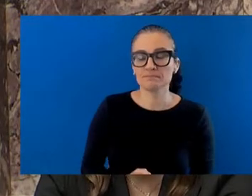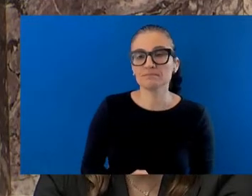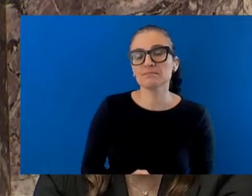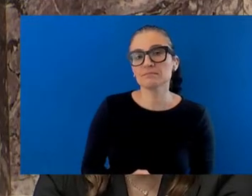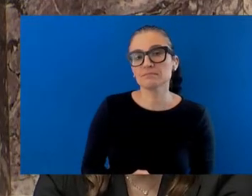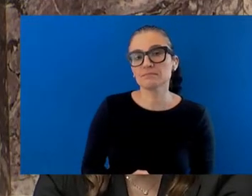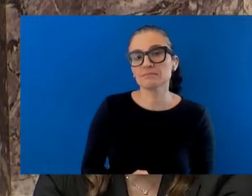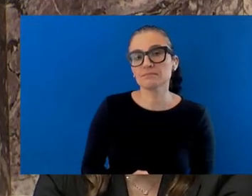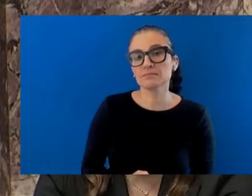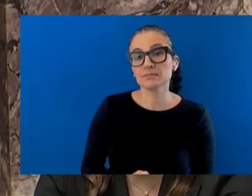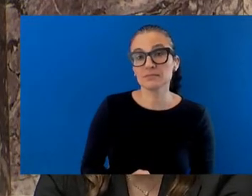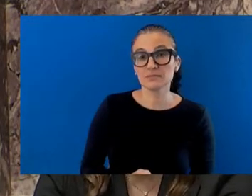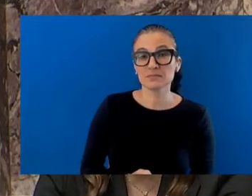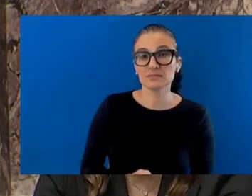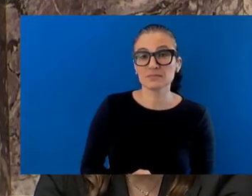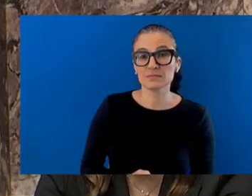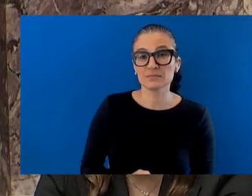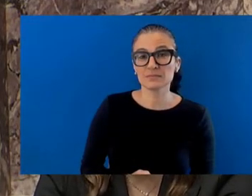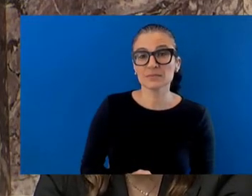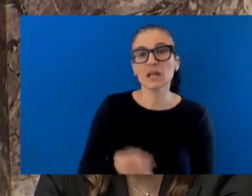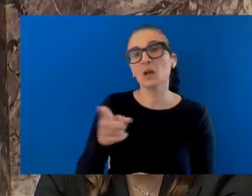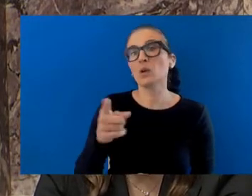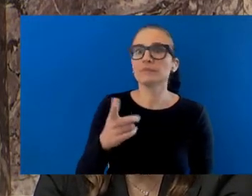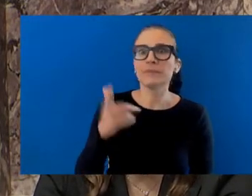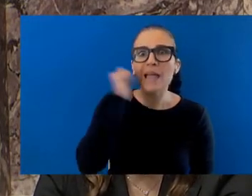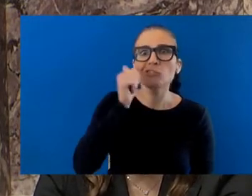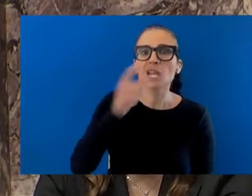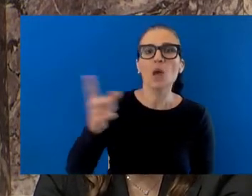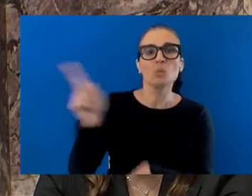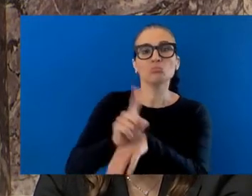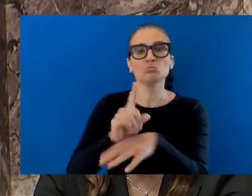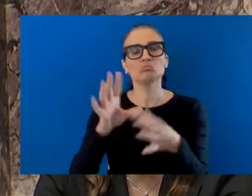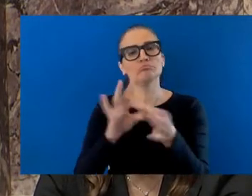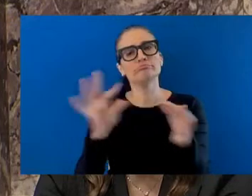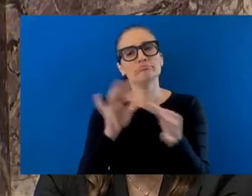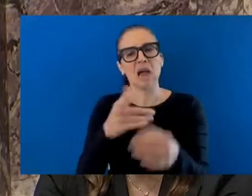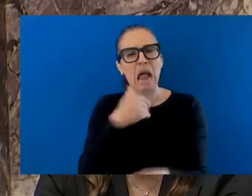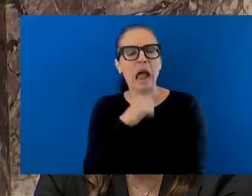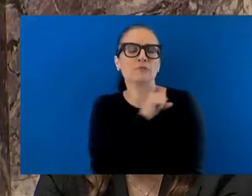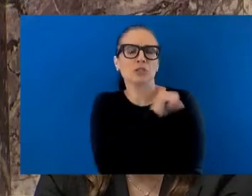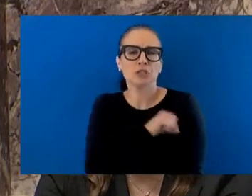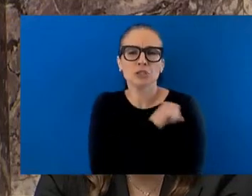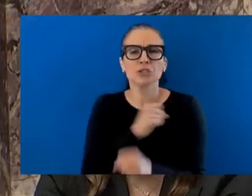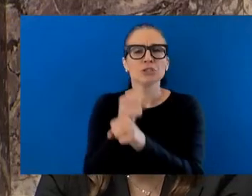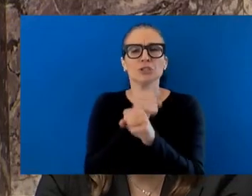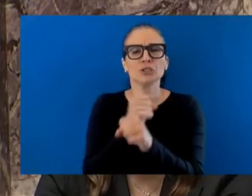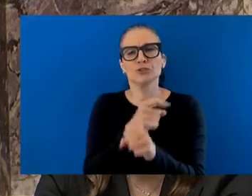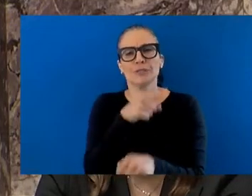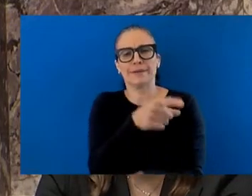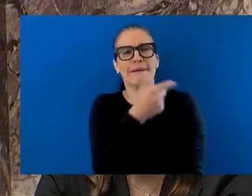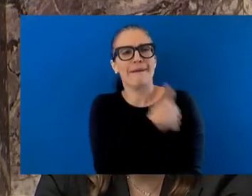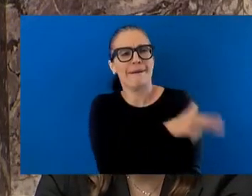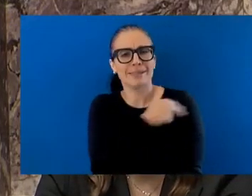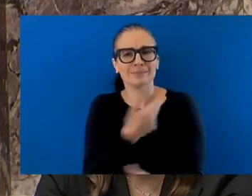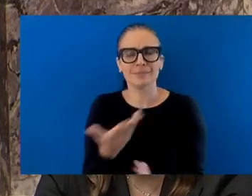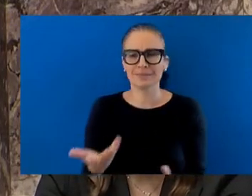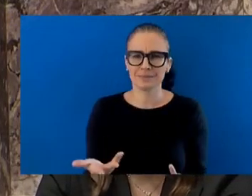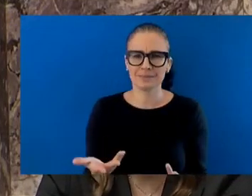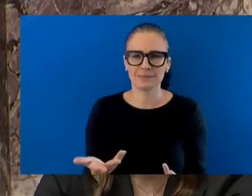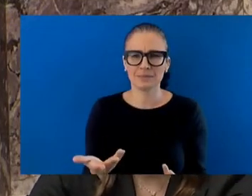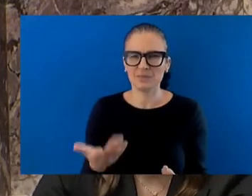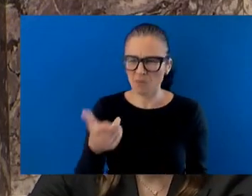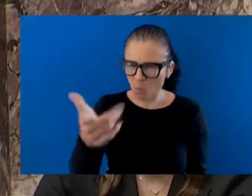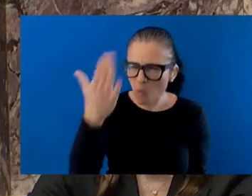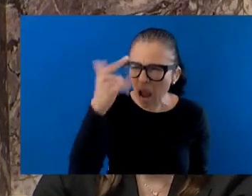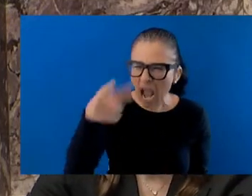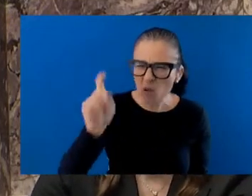hospitals. It is absolutely appalling that we are in a state where we actually have to have security guards in hospitals so people can go to work and